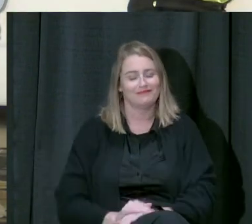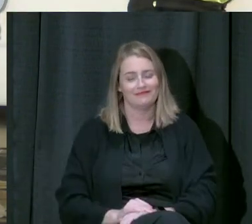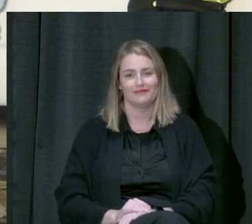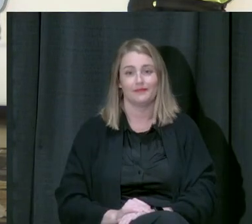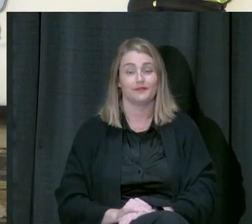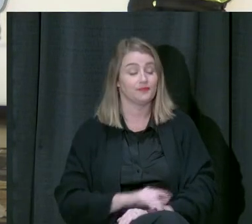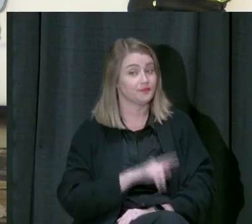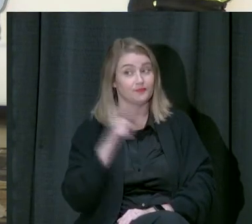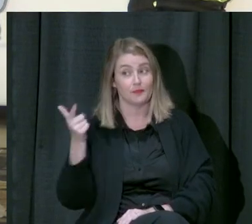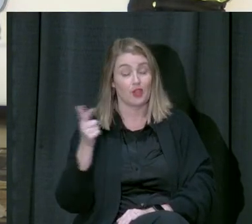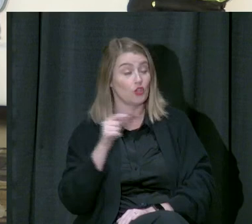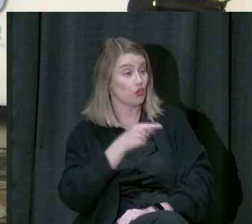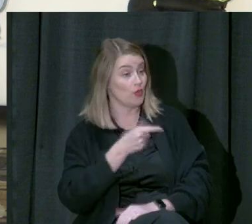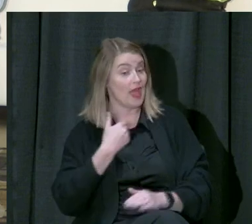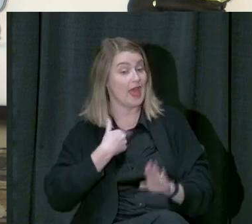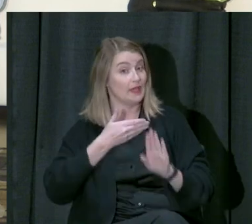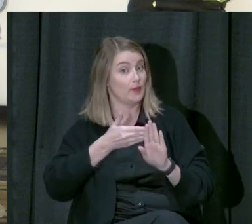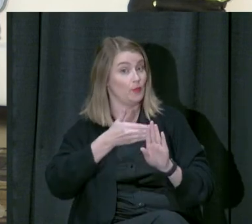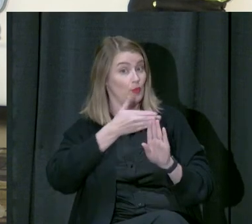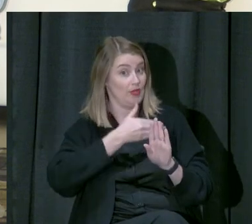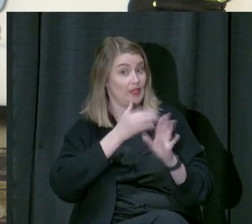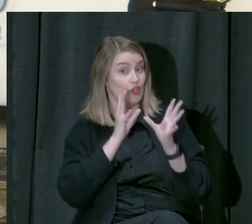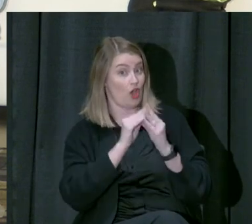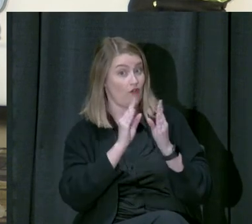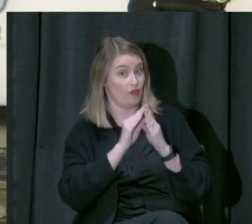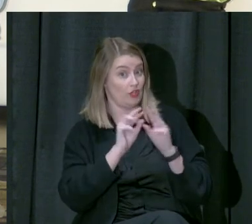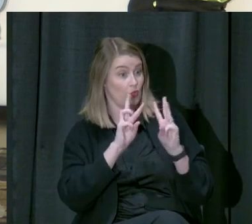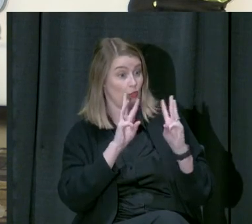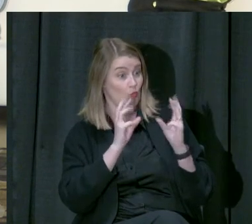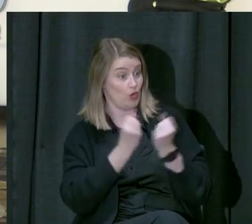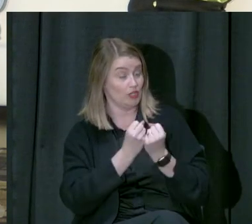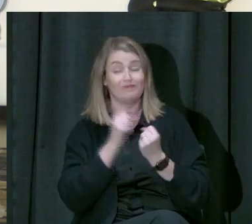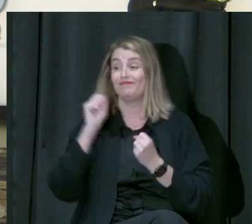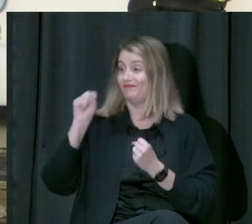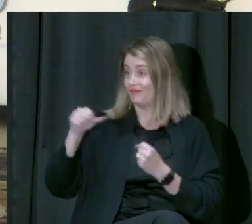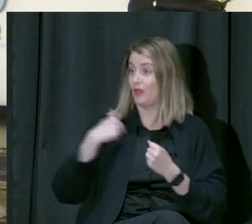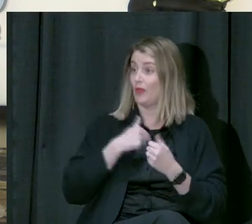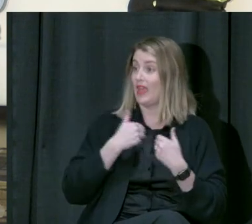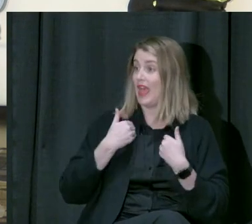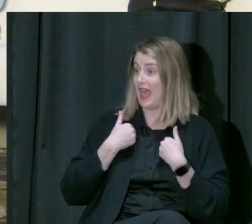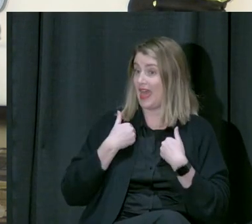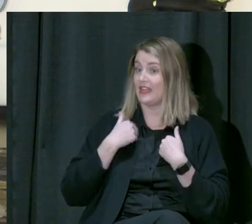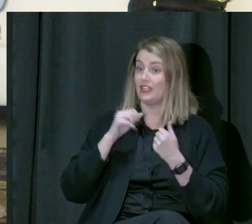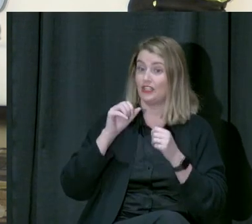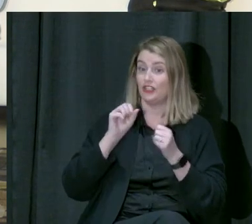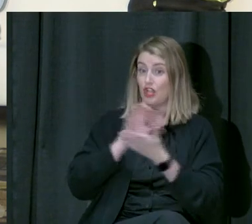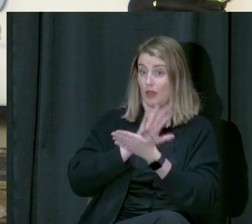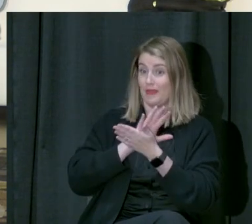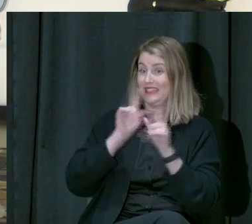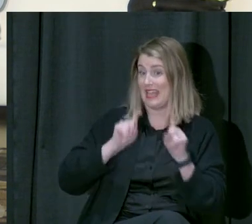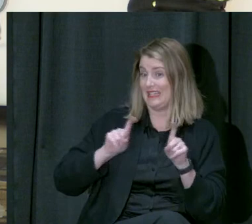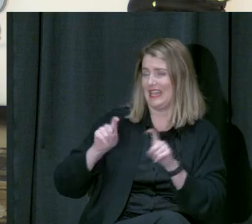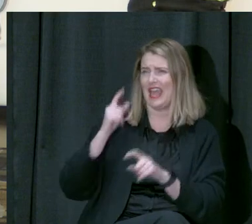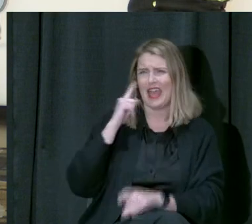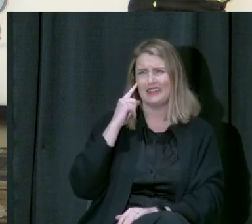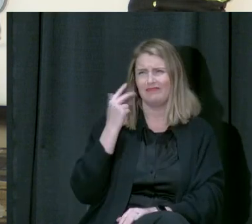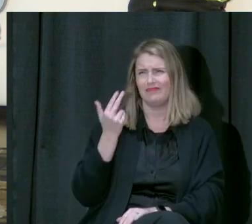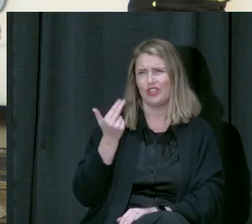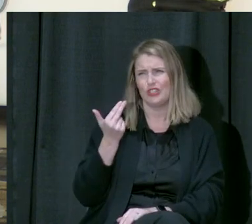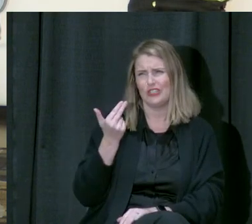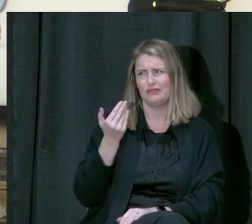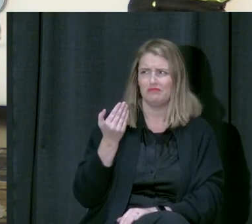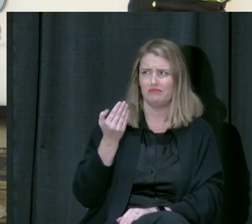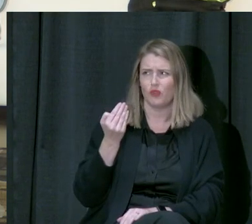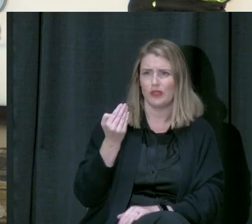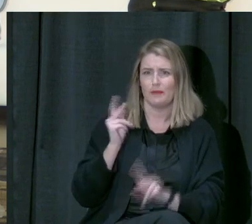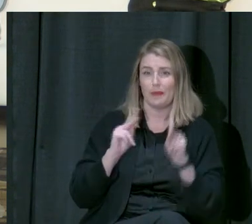So you guys had pre-conference workshops yep. here. Is that correct? Yeah. And document testing with NVDA. We had about 14 people in there, and we had